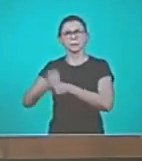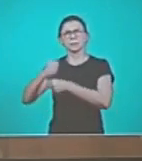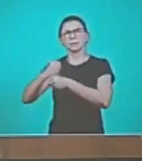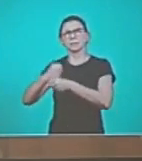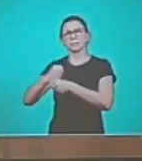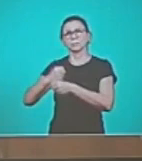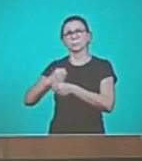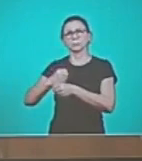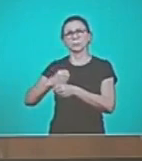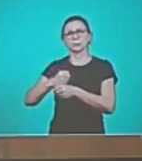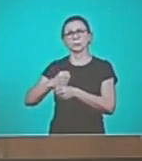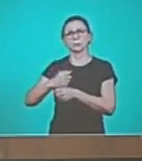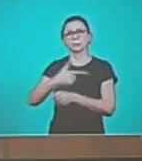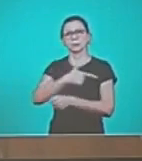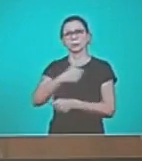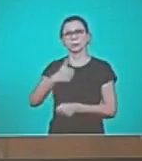year,